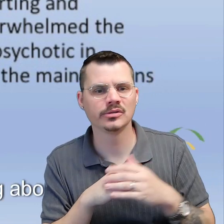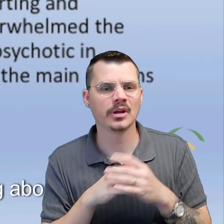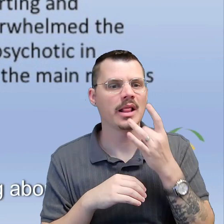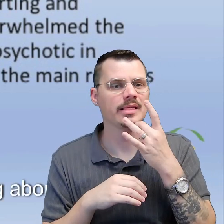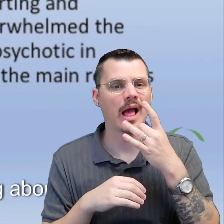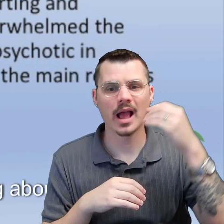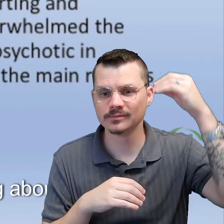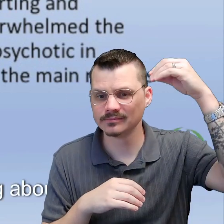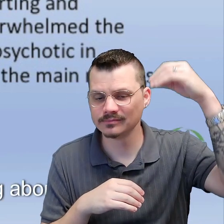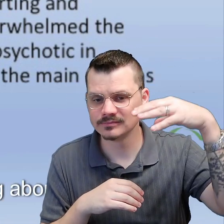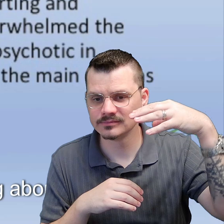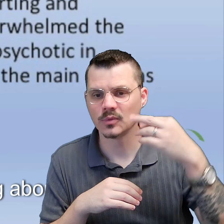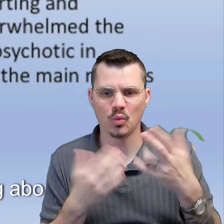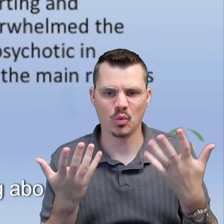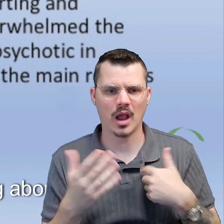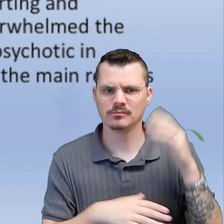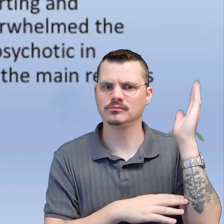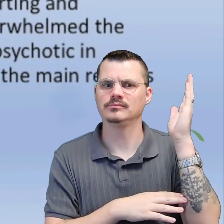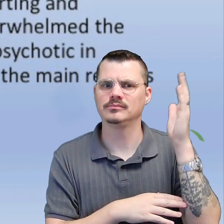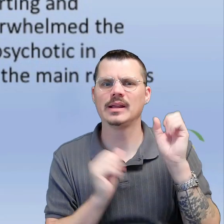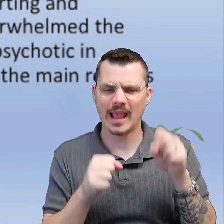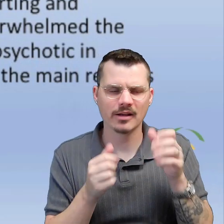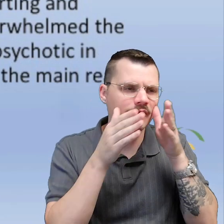the light, or even maybe what I'm talking about.